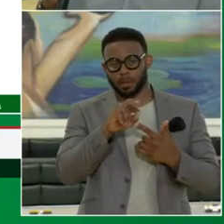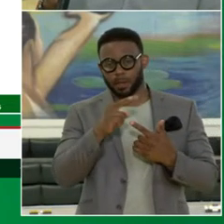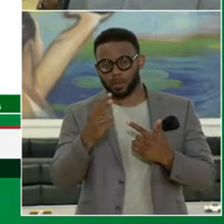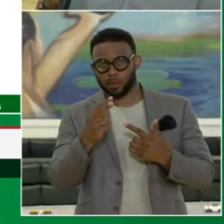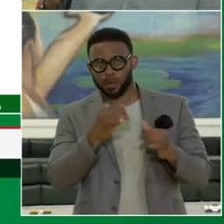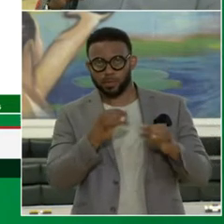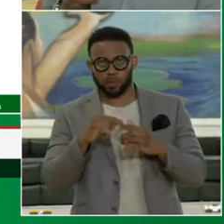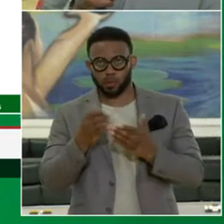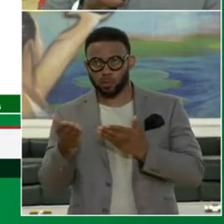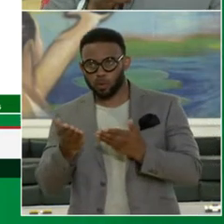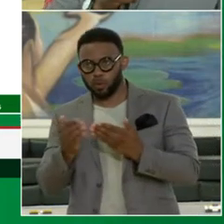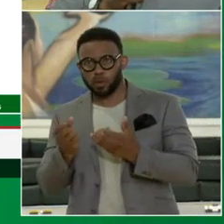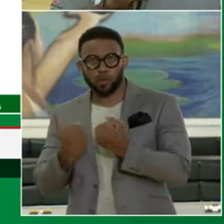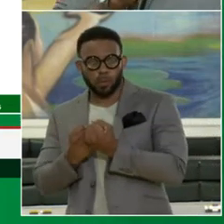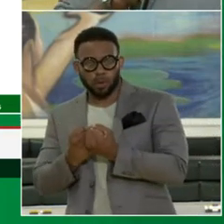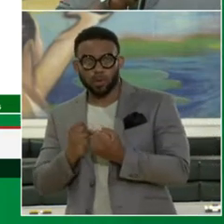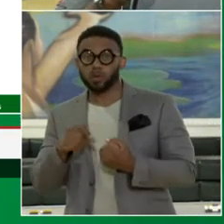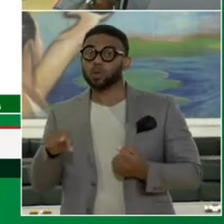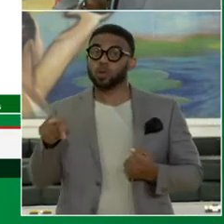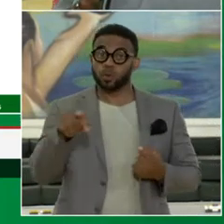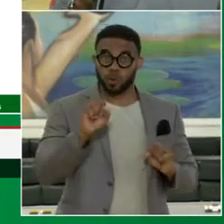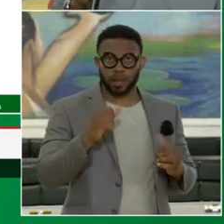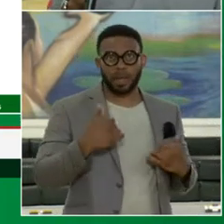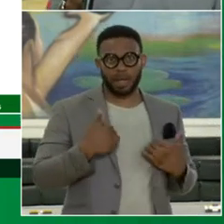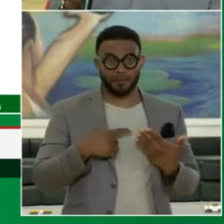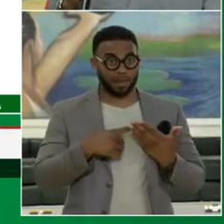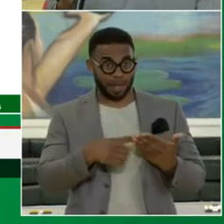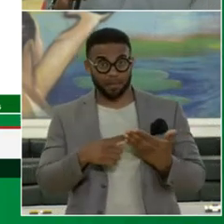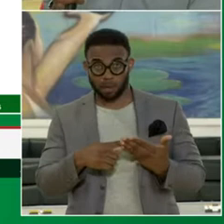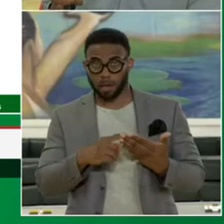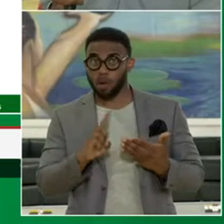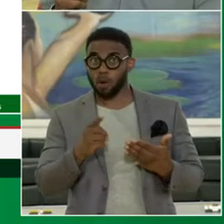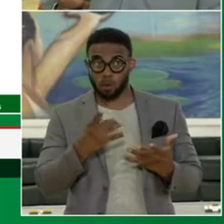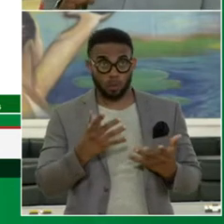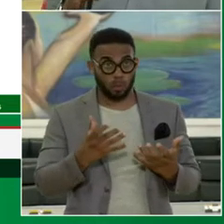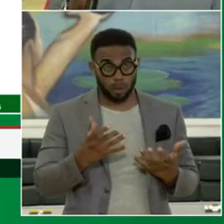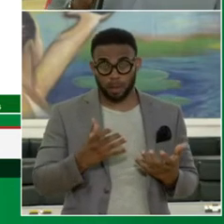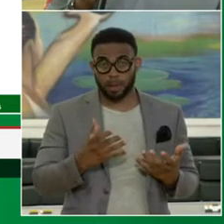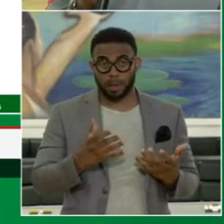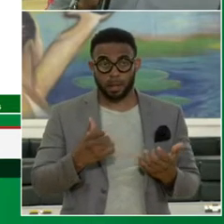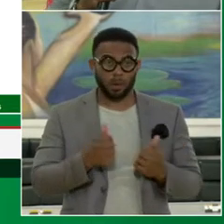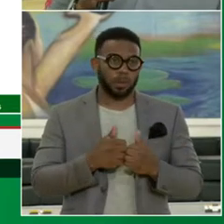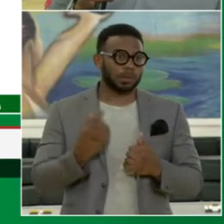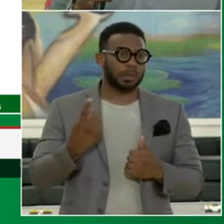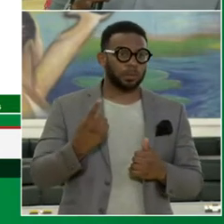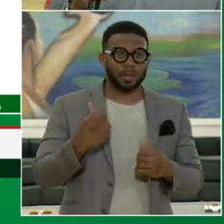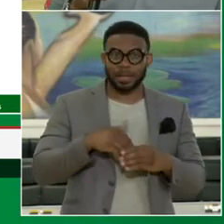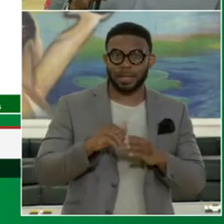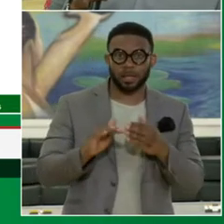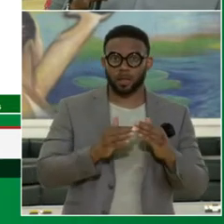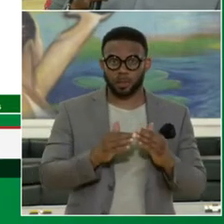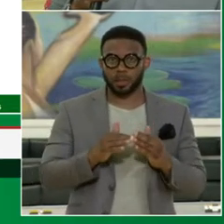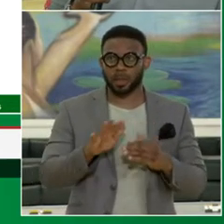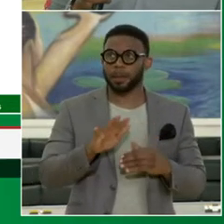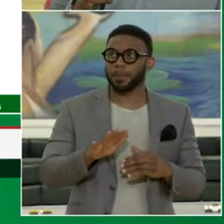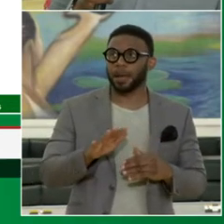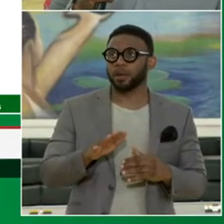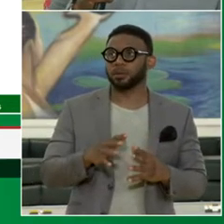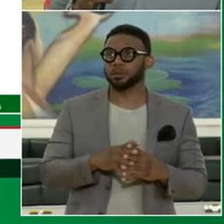the services and supports. So you can have a conversation all you want with someone in the community